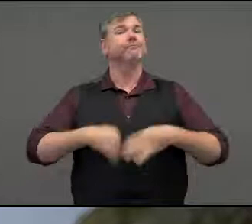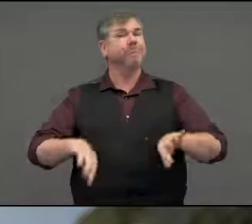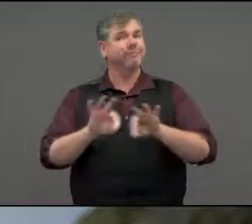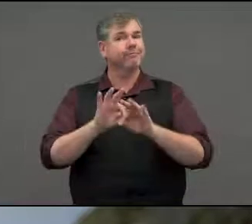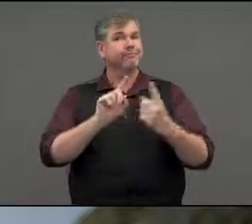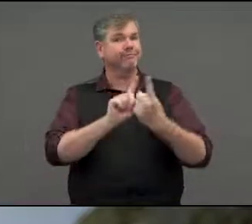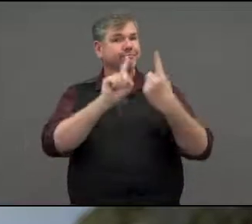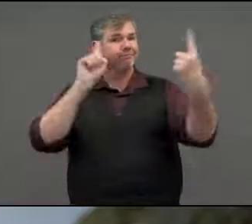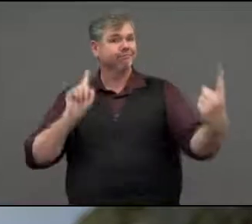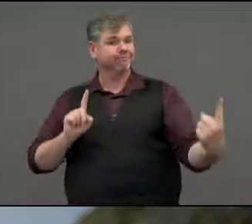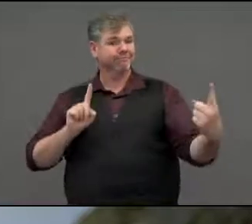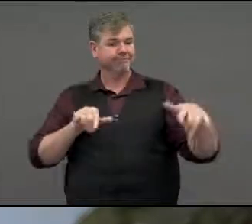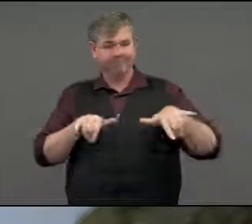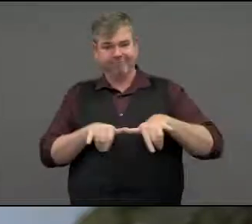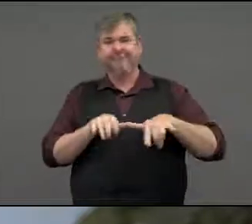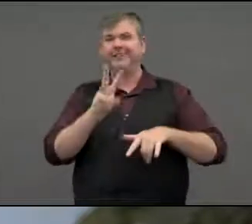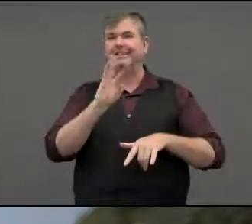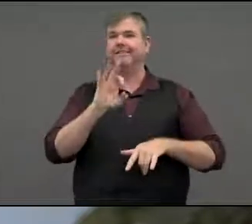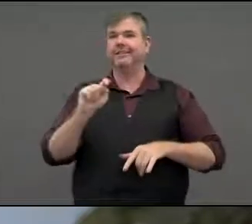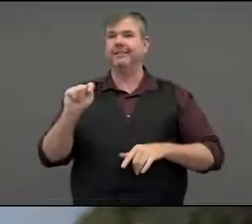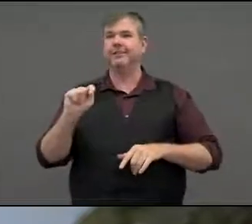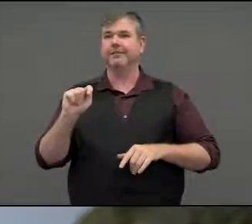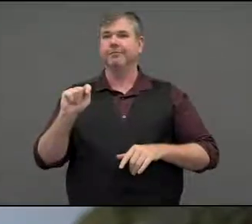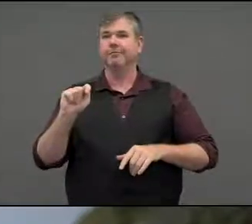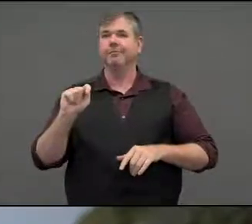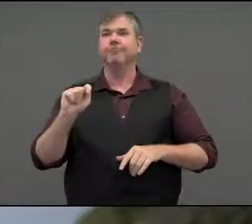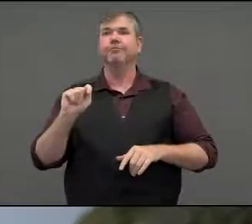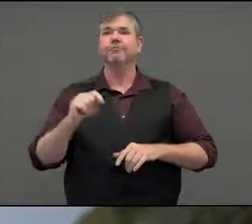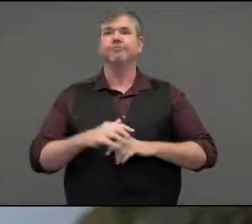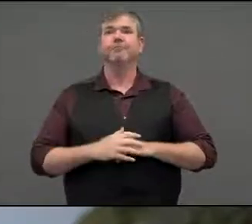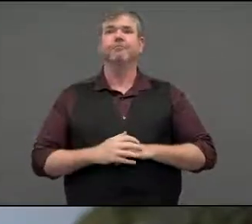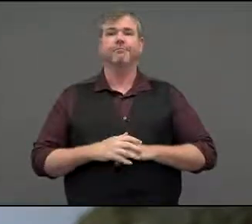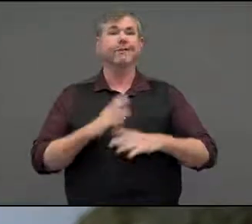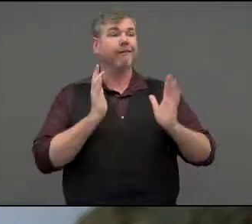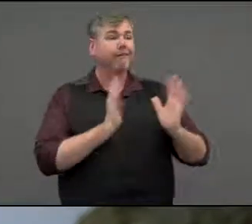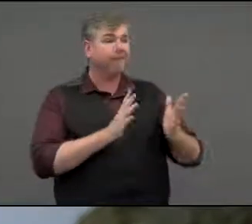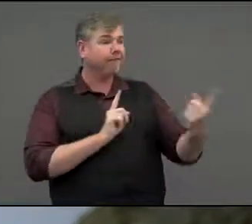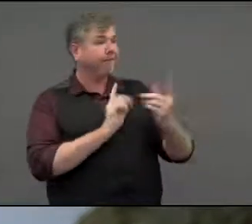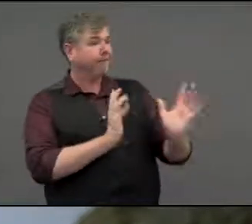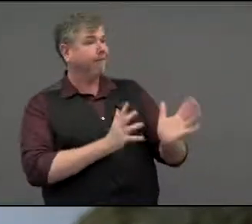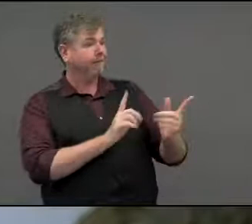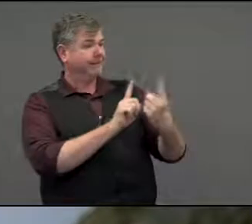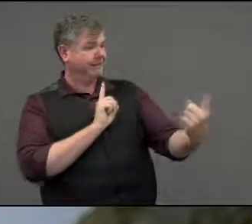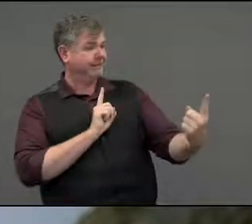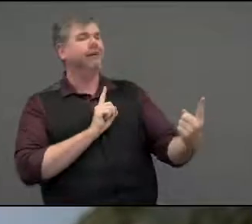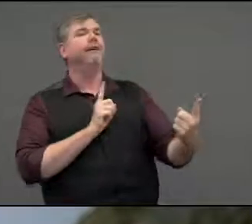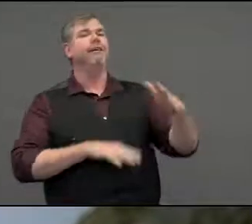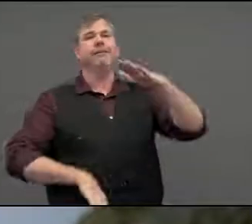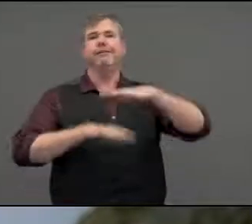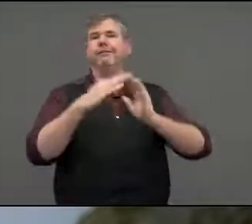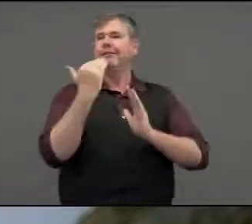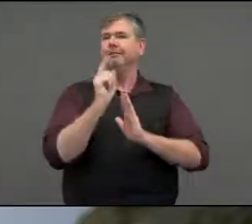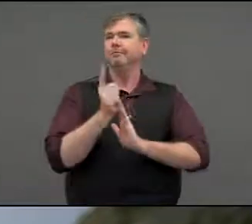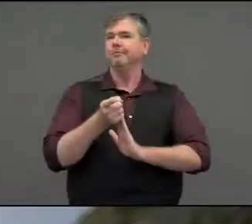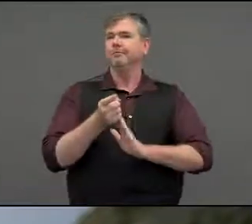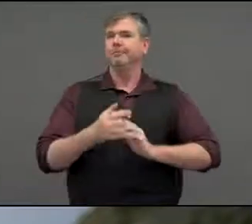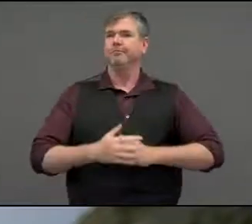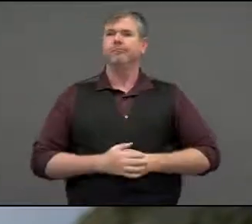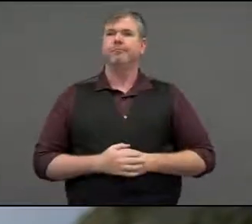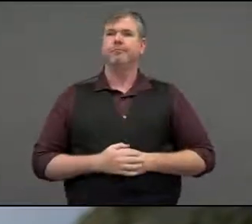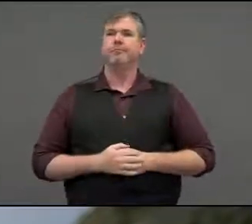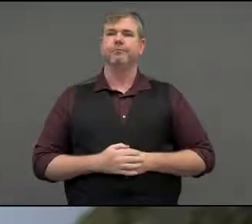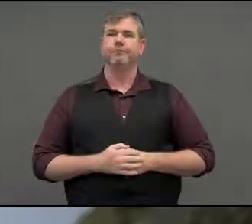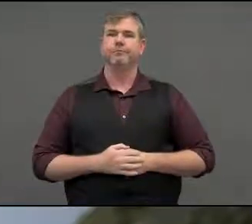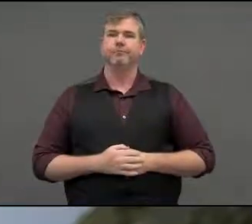least 15 minutes. Those people should then be instructed to isolate at home